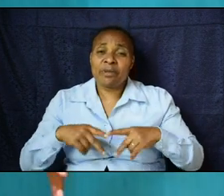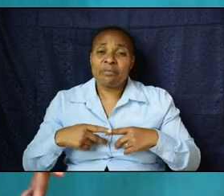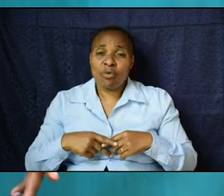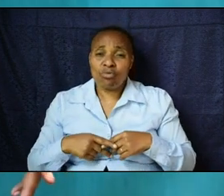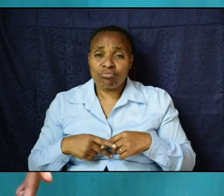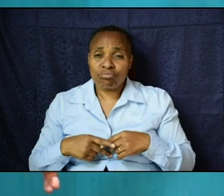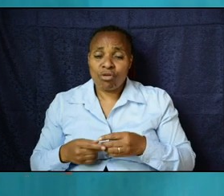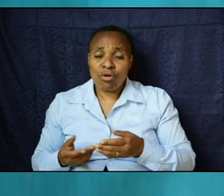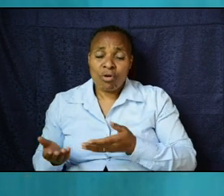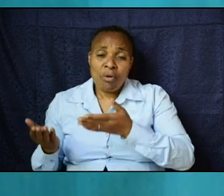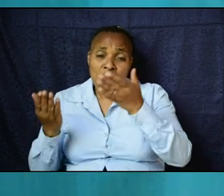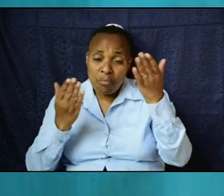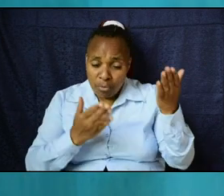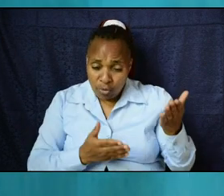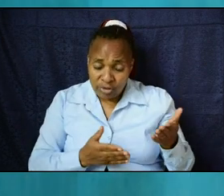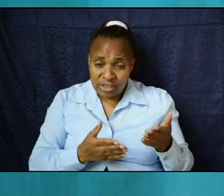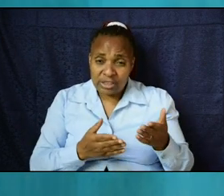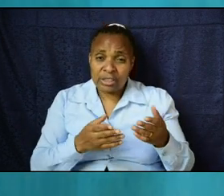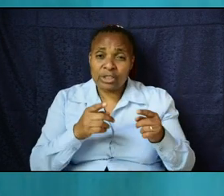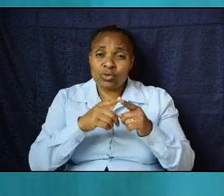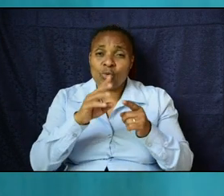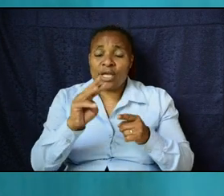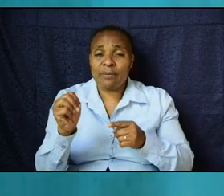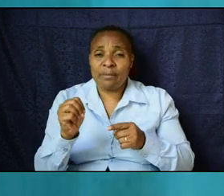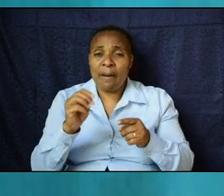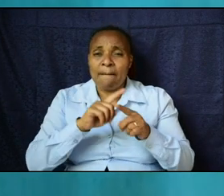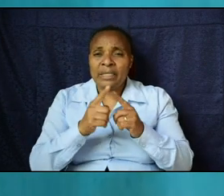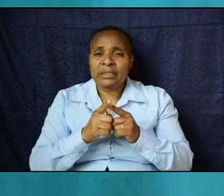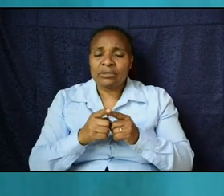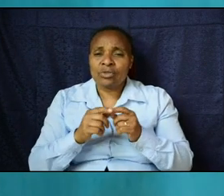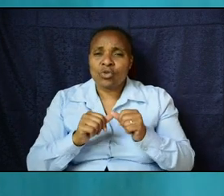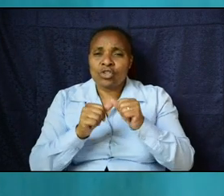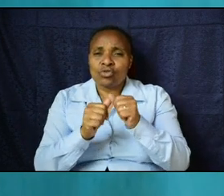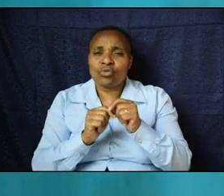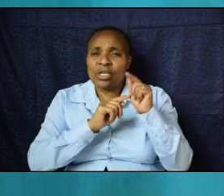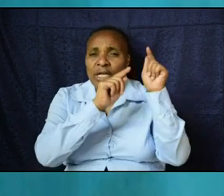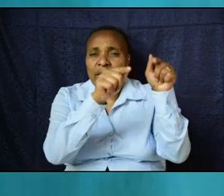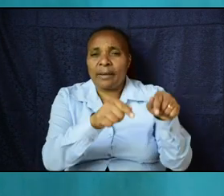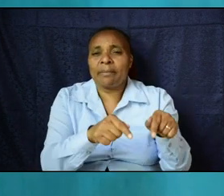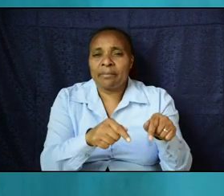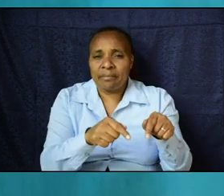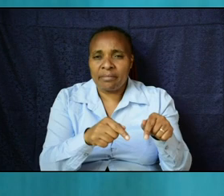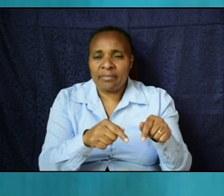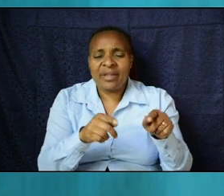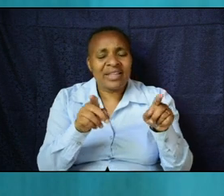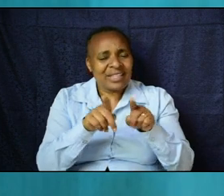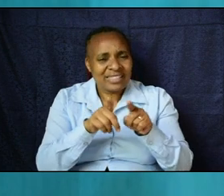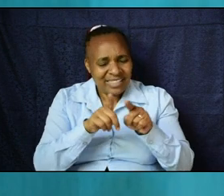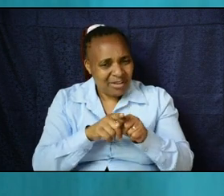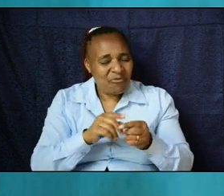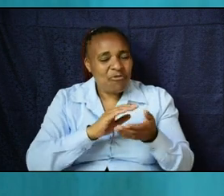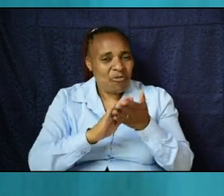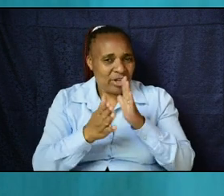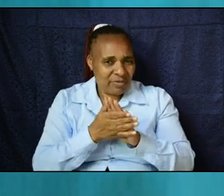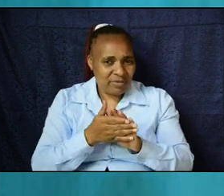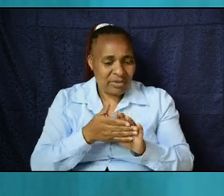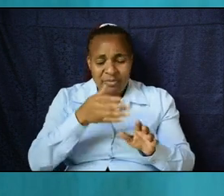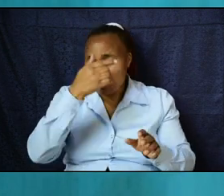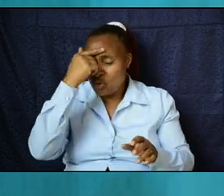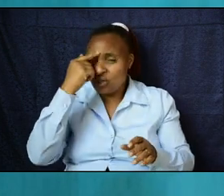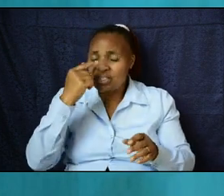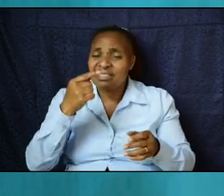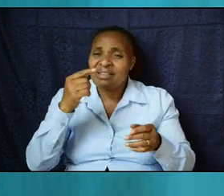him and still came, I'm sure he would have forgiven them, because he forgave his